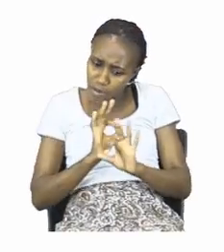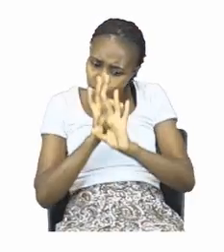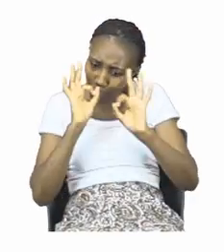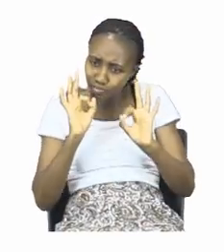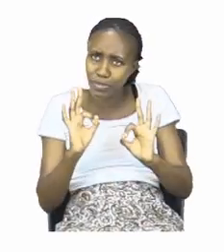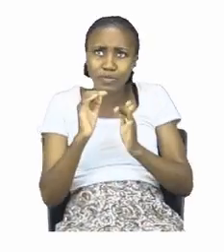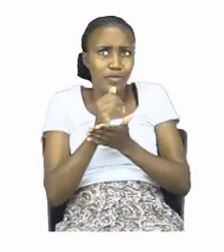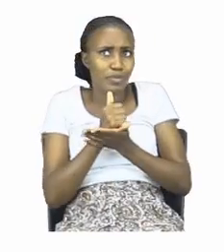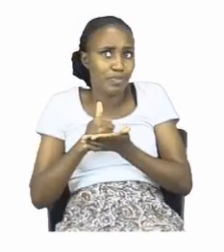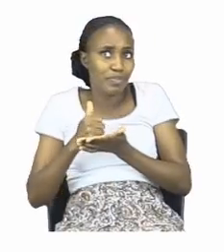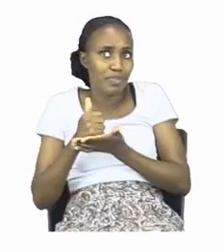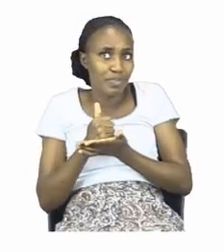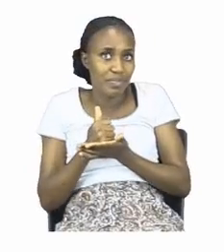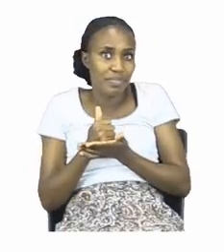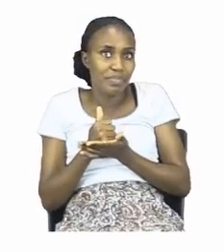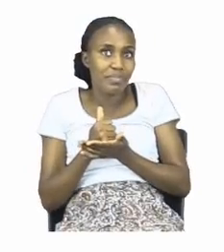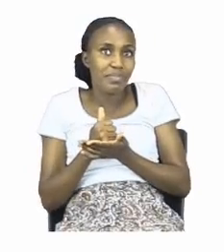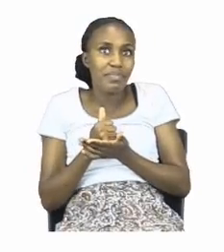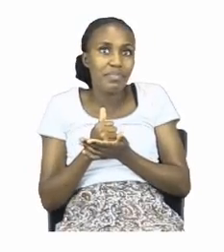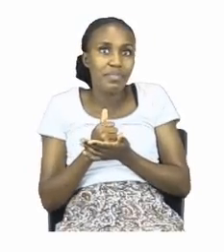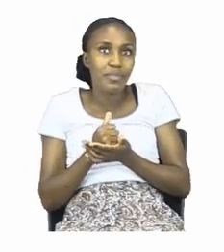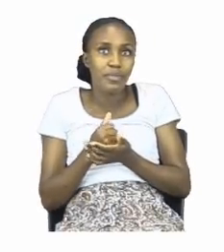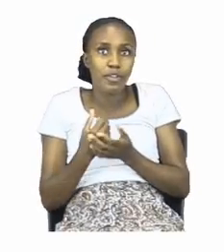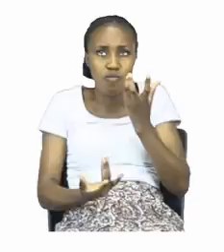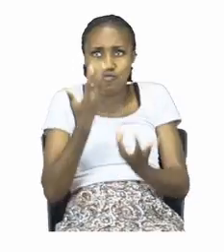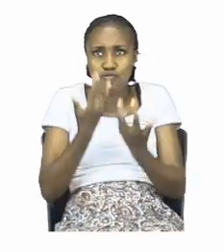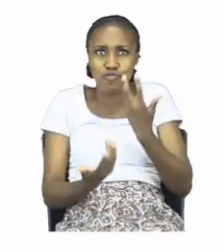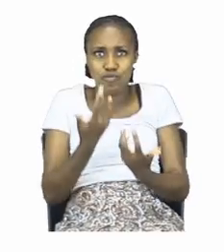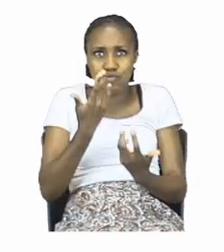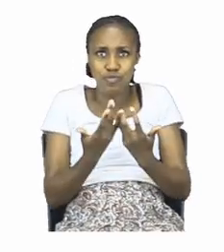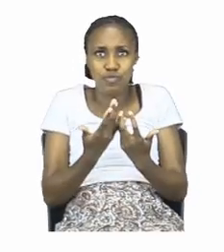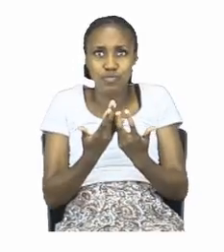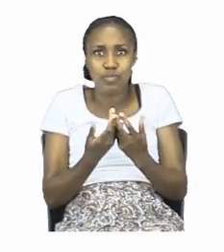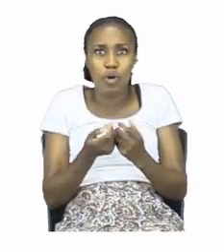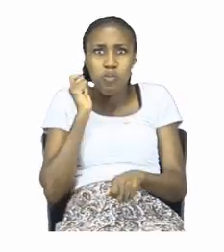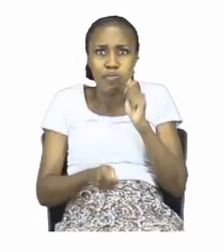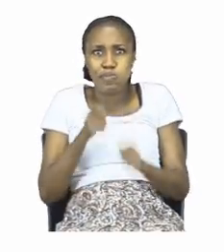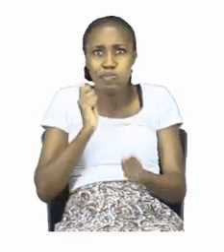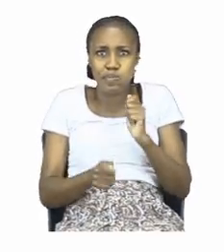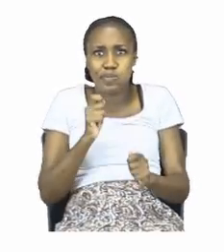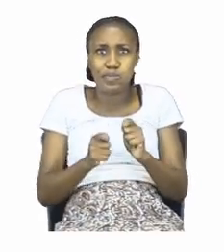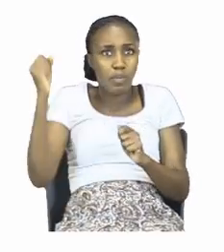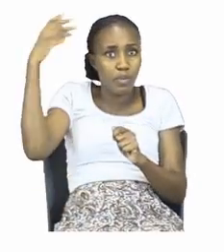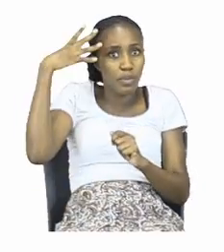beautifully. We have the words fire, drum, sun,